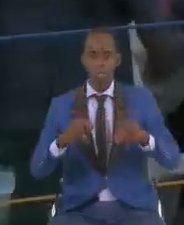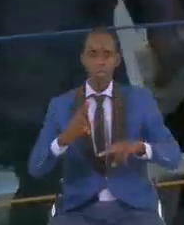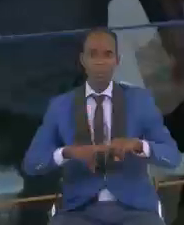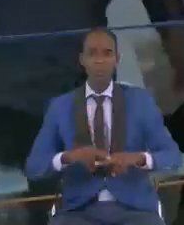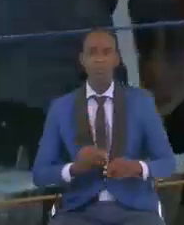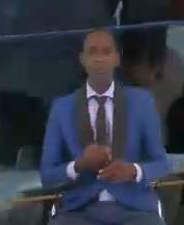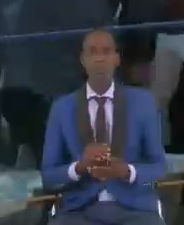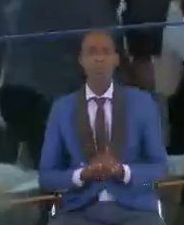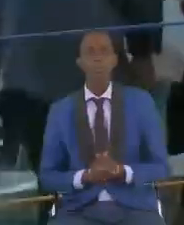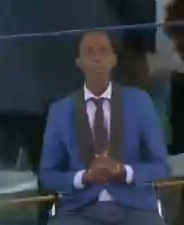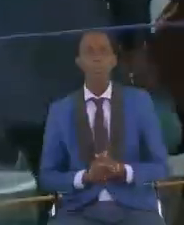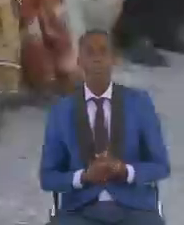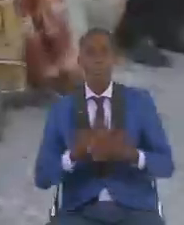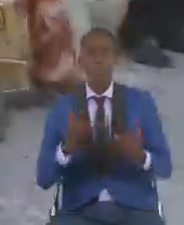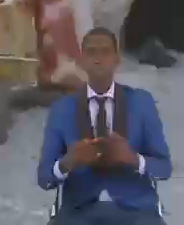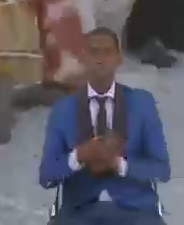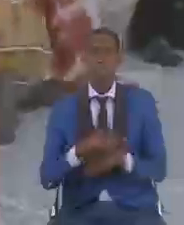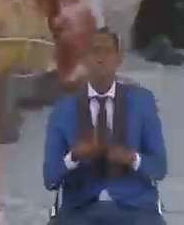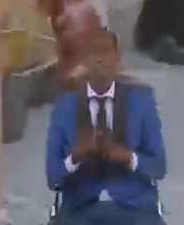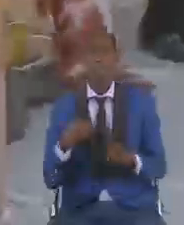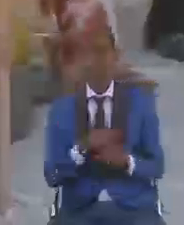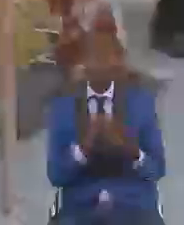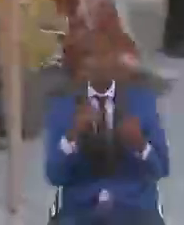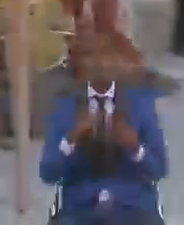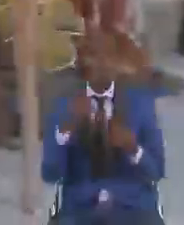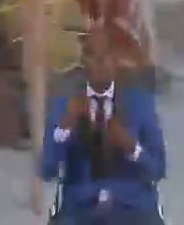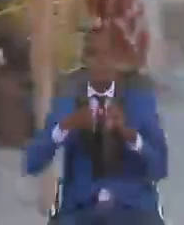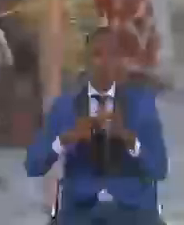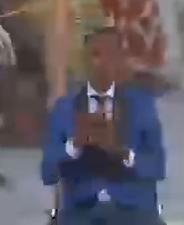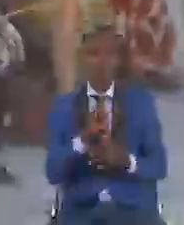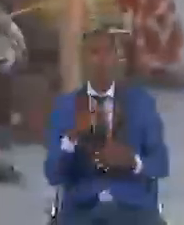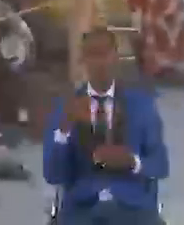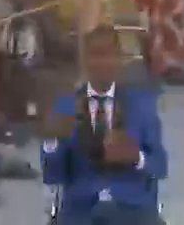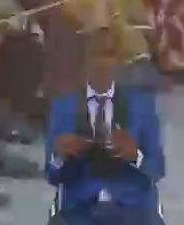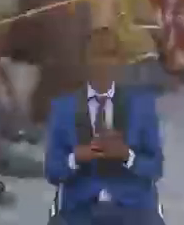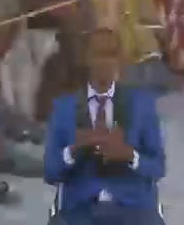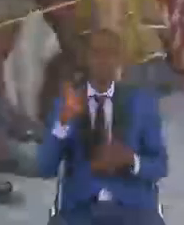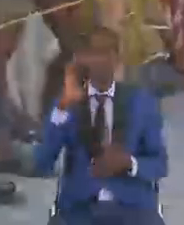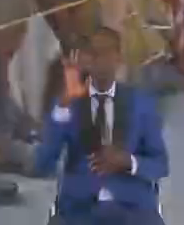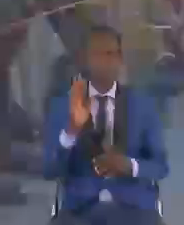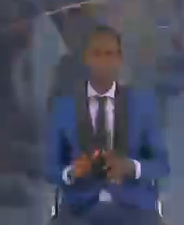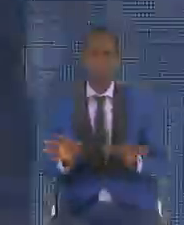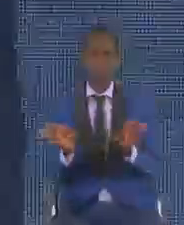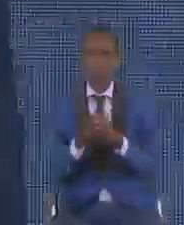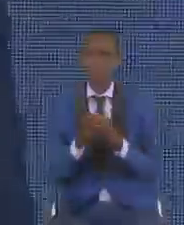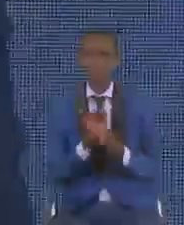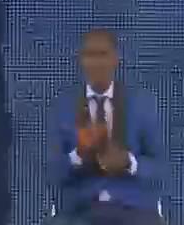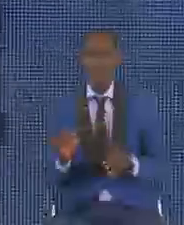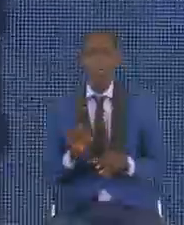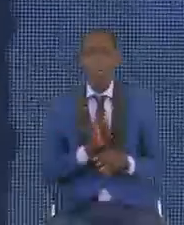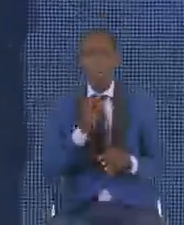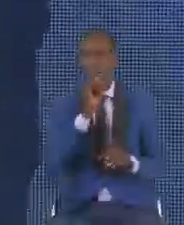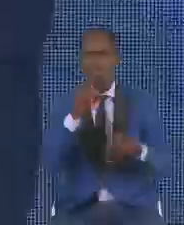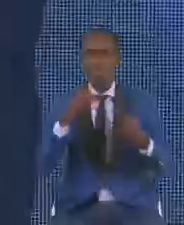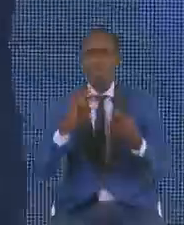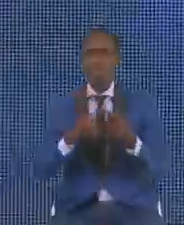down. Today, as we come to the beginning of the minister's conference, I'm going to look